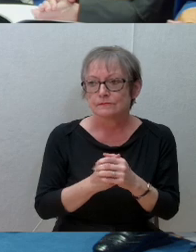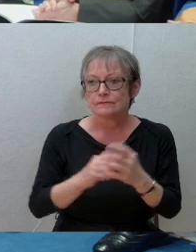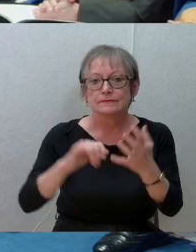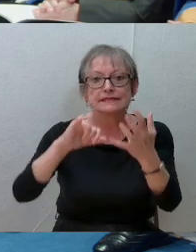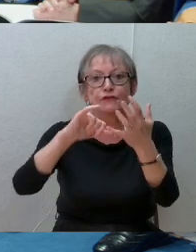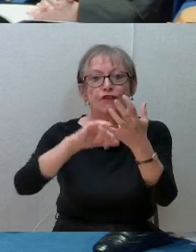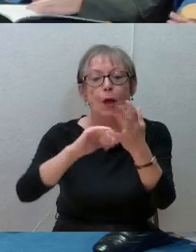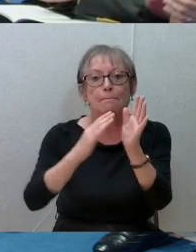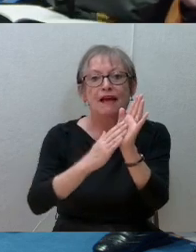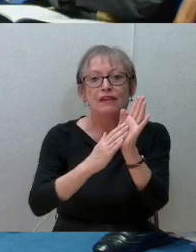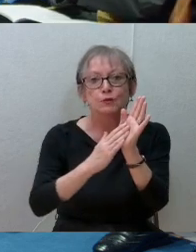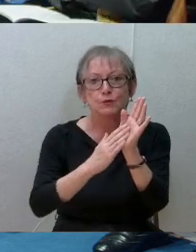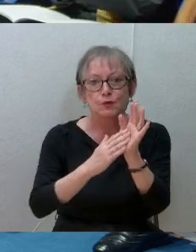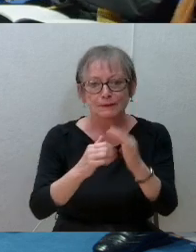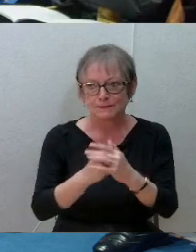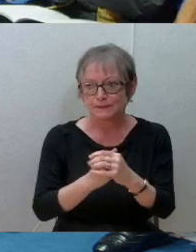Sophia Mehdu.